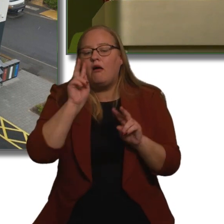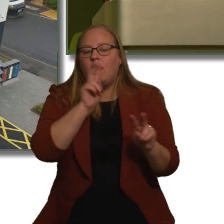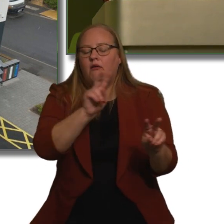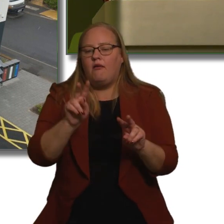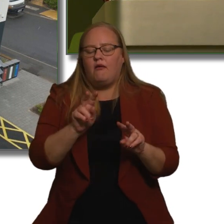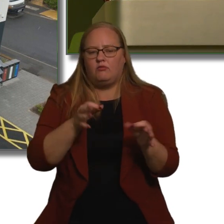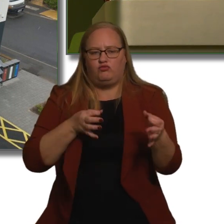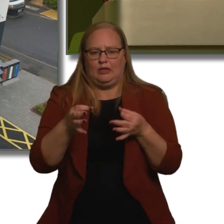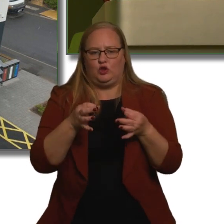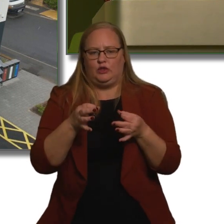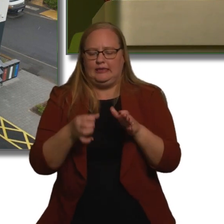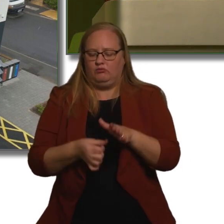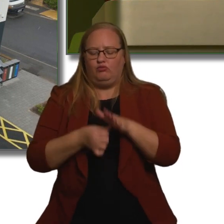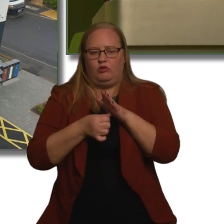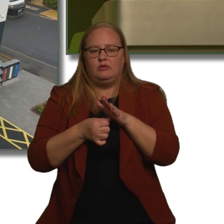focus